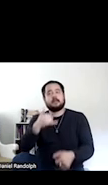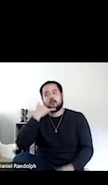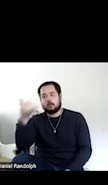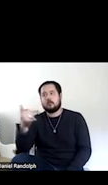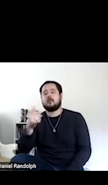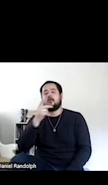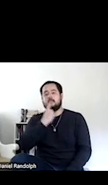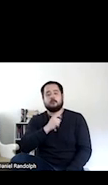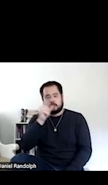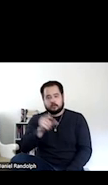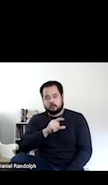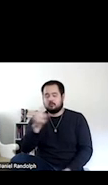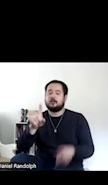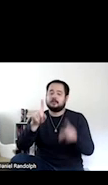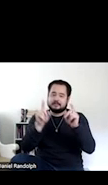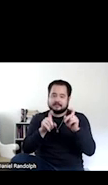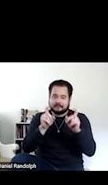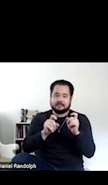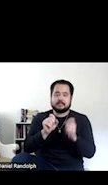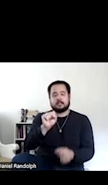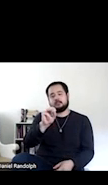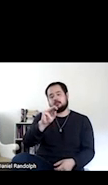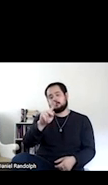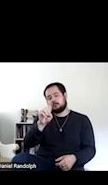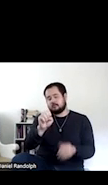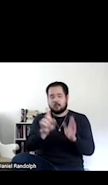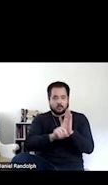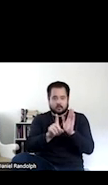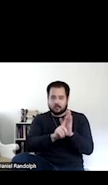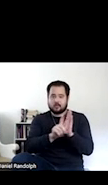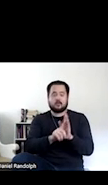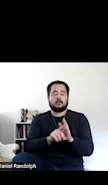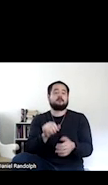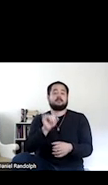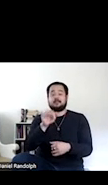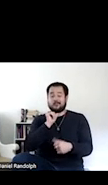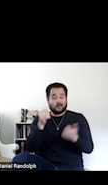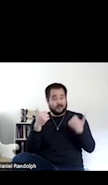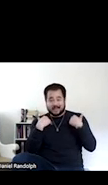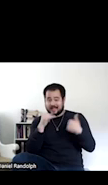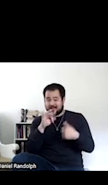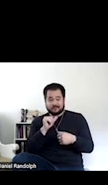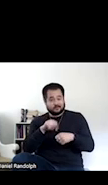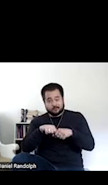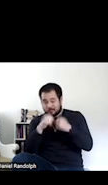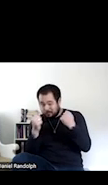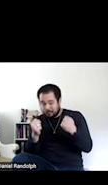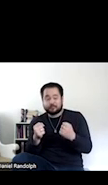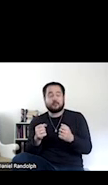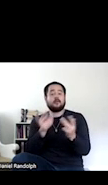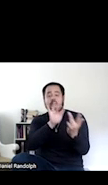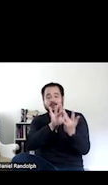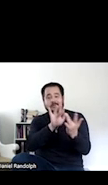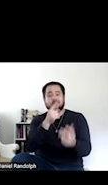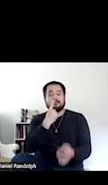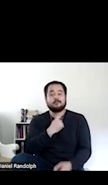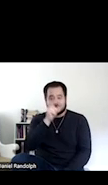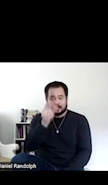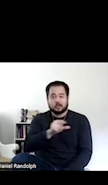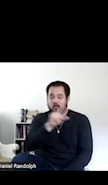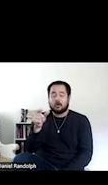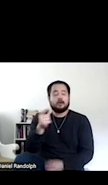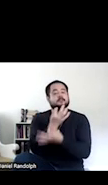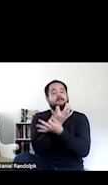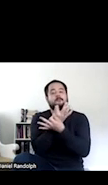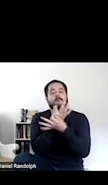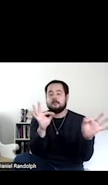alarms. If you don't have them, or if they're not working, please reach out to the American Red Cross. We will come out there free of charge, install those smoke